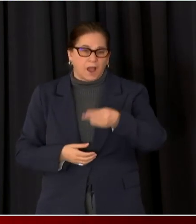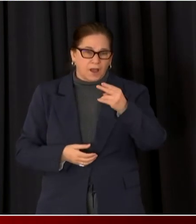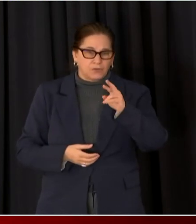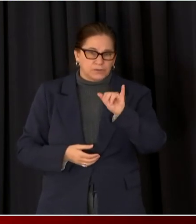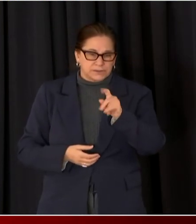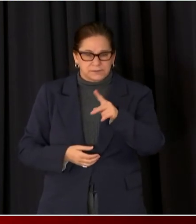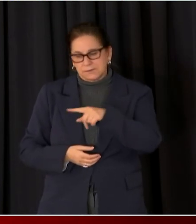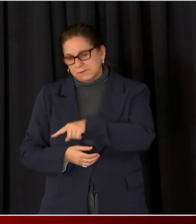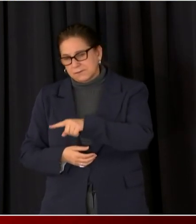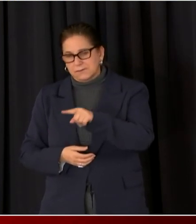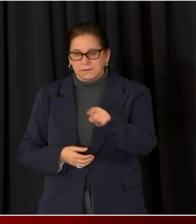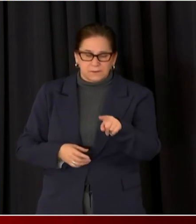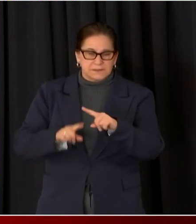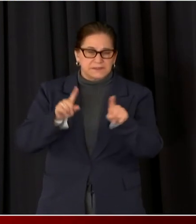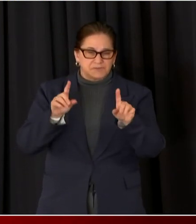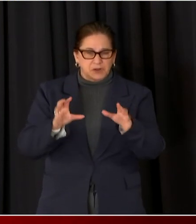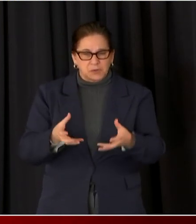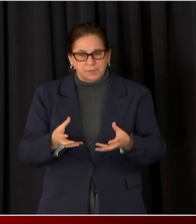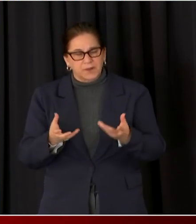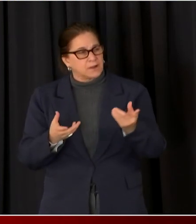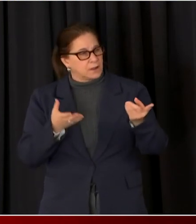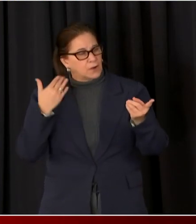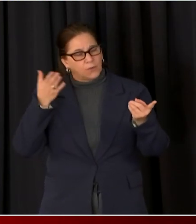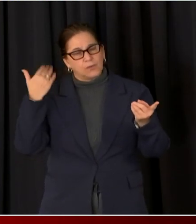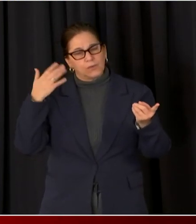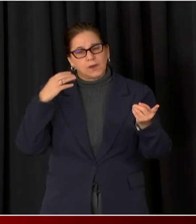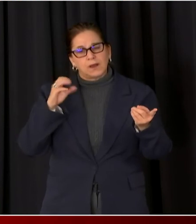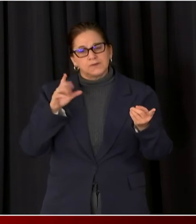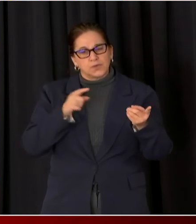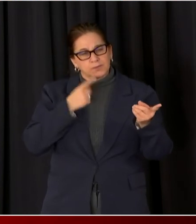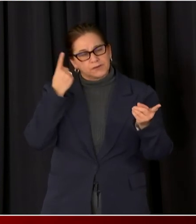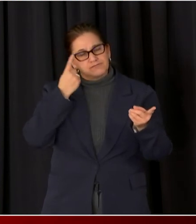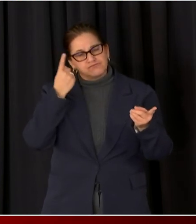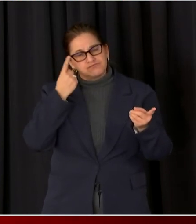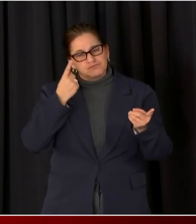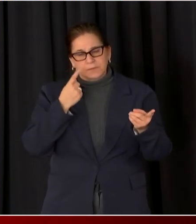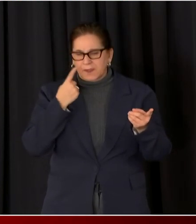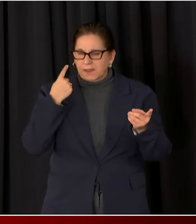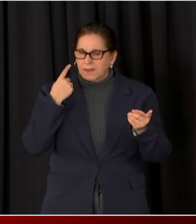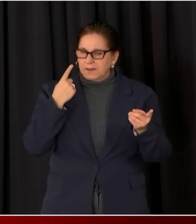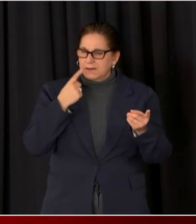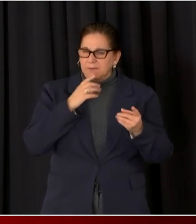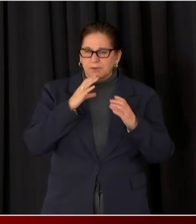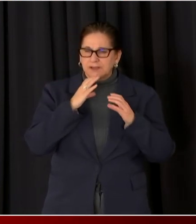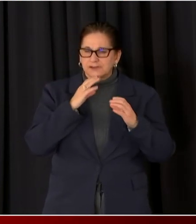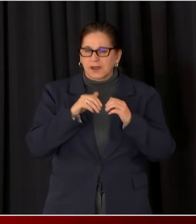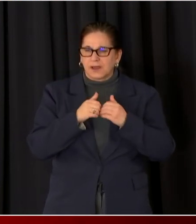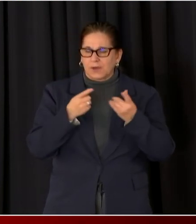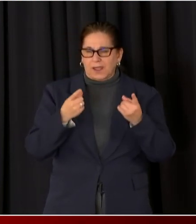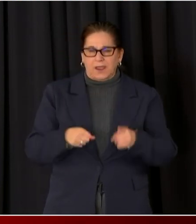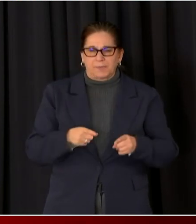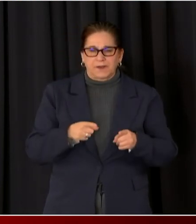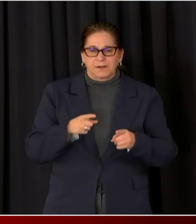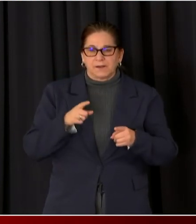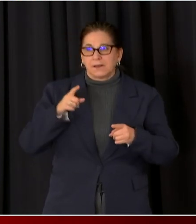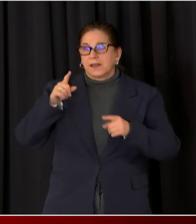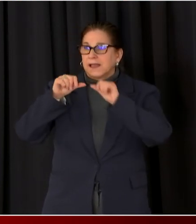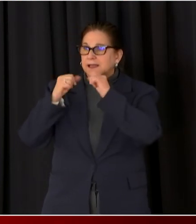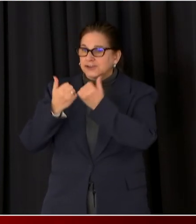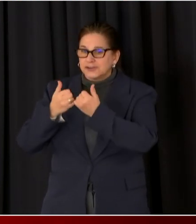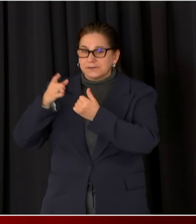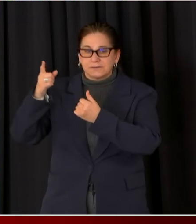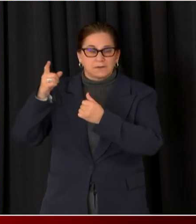the distribution plan. So could you sort of talk about where they are on that, what they've told you? Sure.